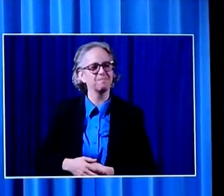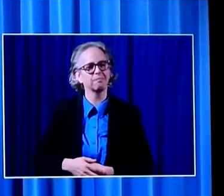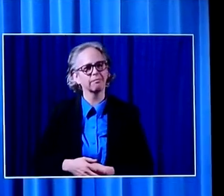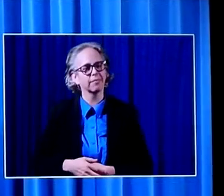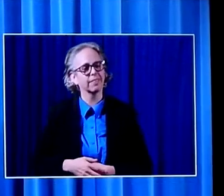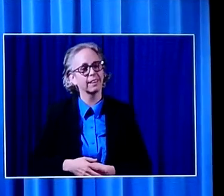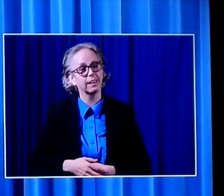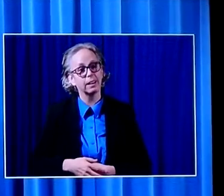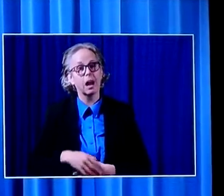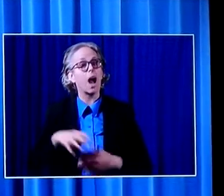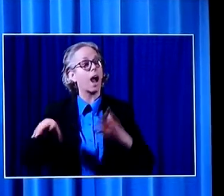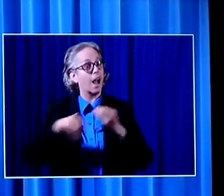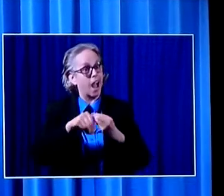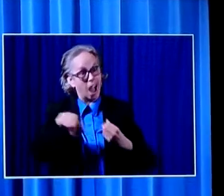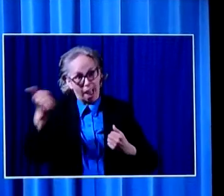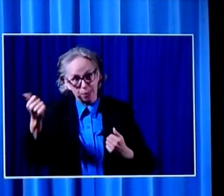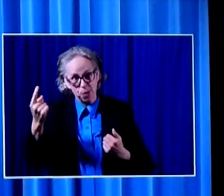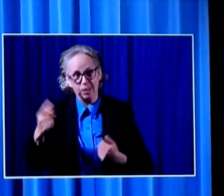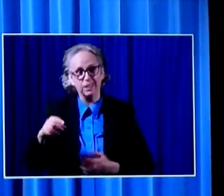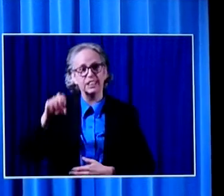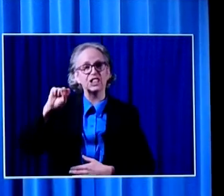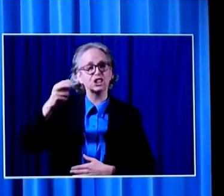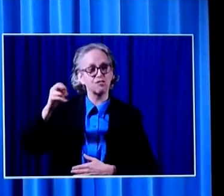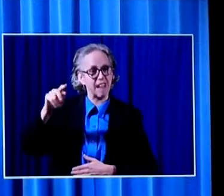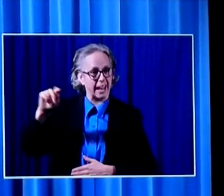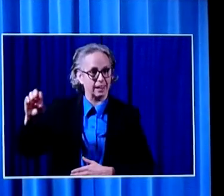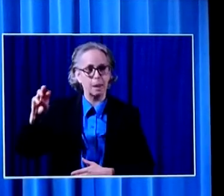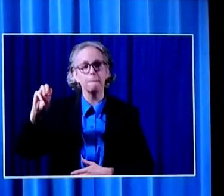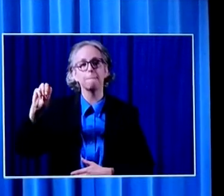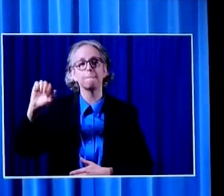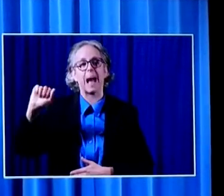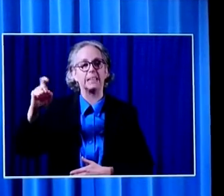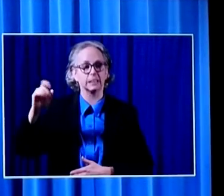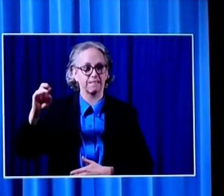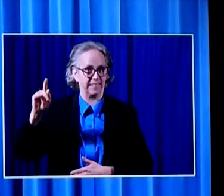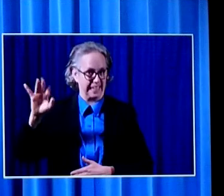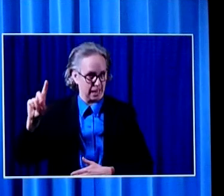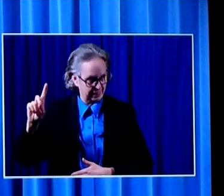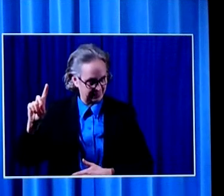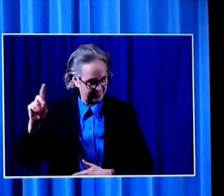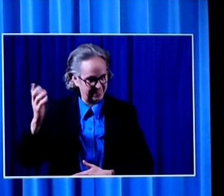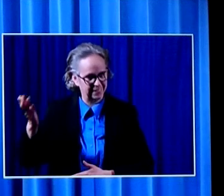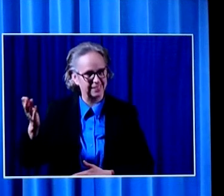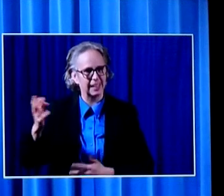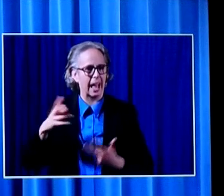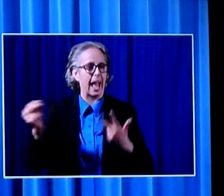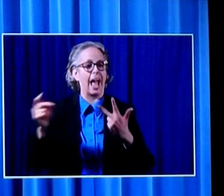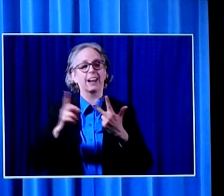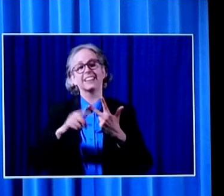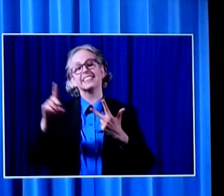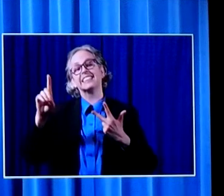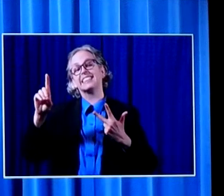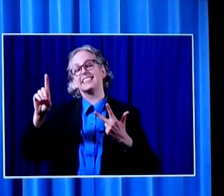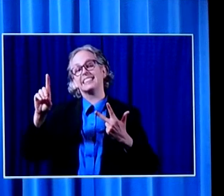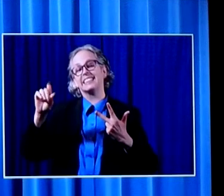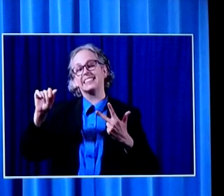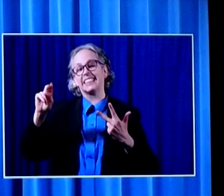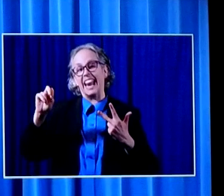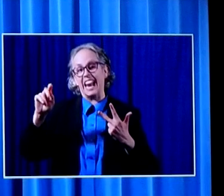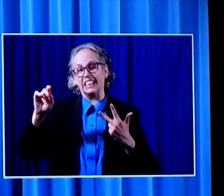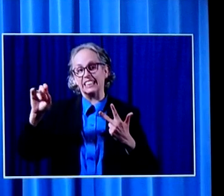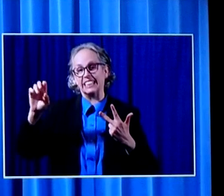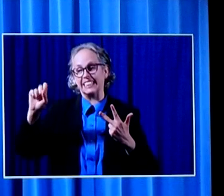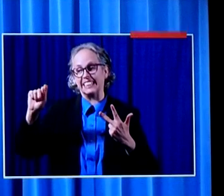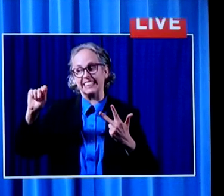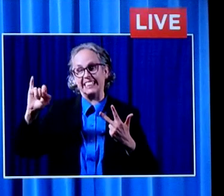Maxfield, Ohio Department The of news Commerce about the Director, coronavirus. Dan Tierney, our press secretary. Happy